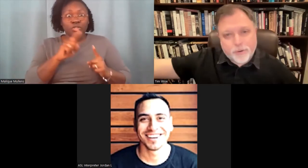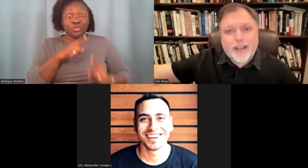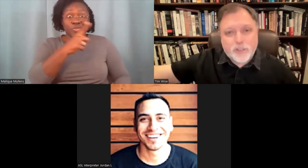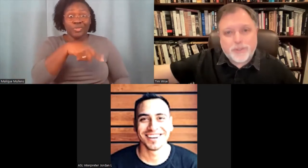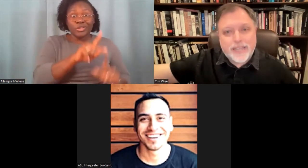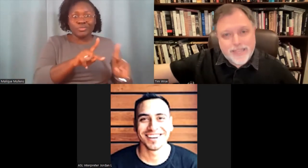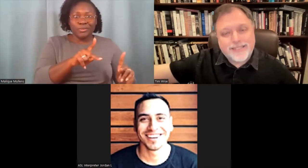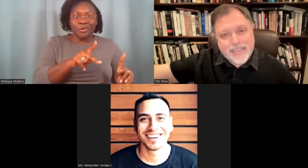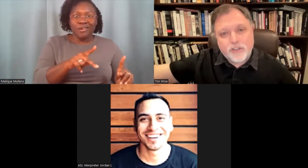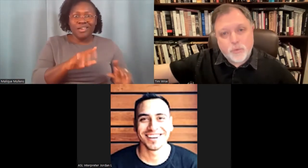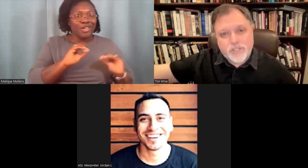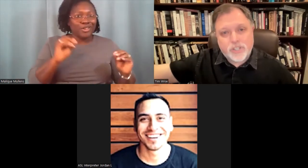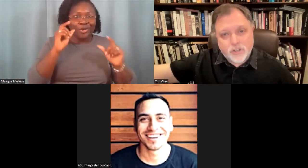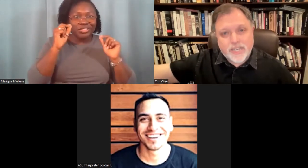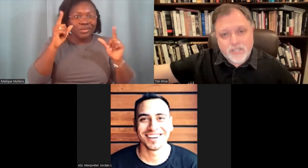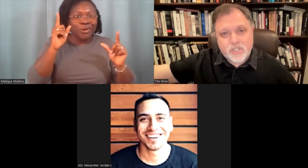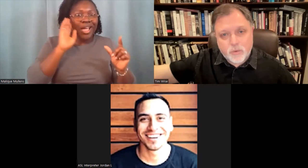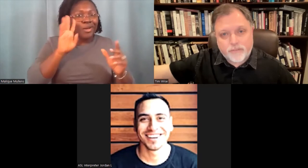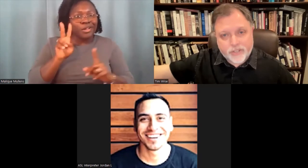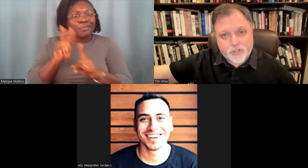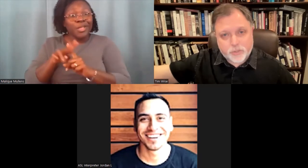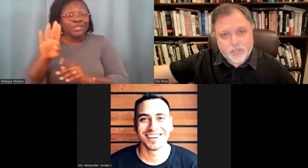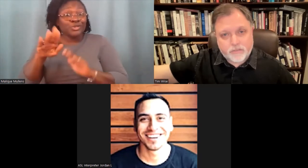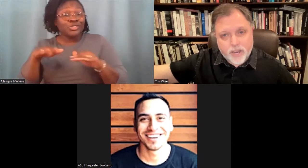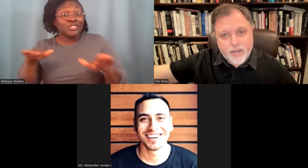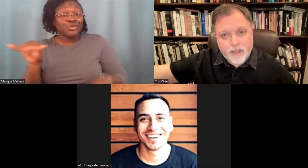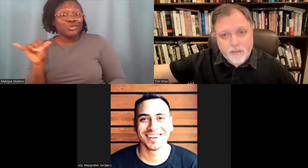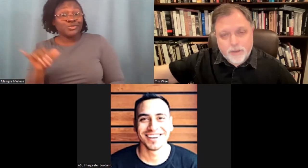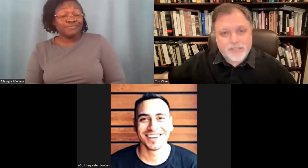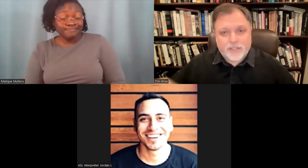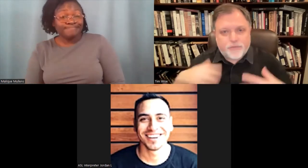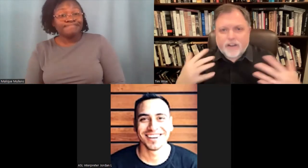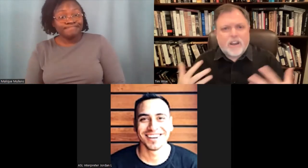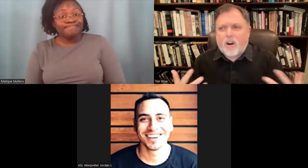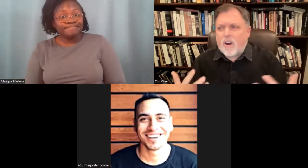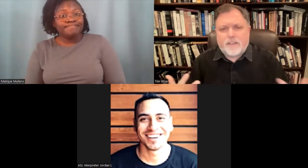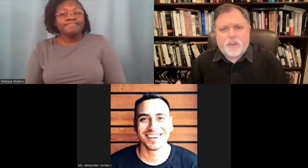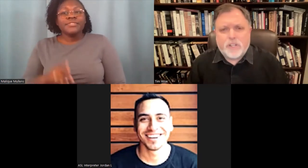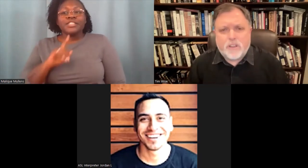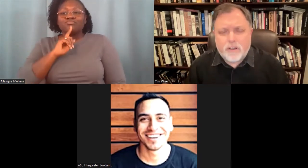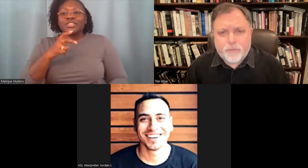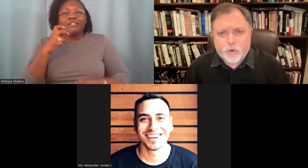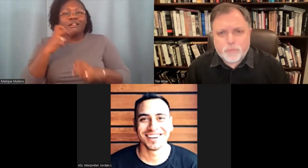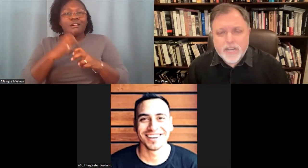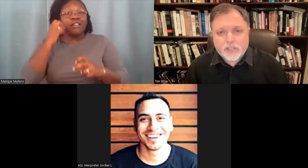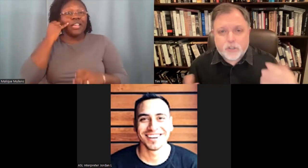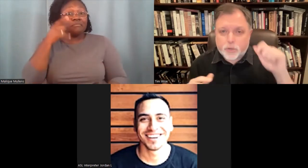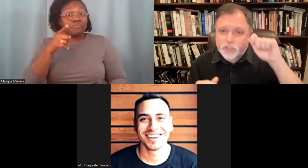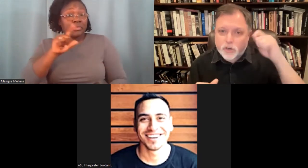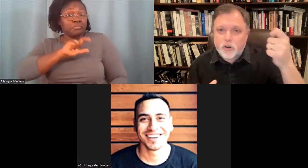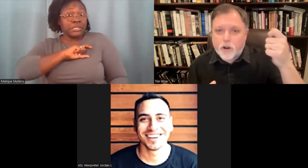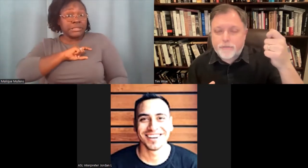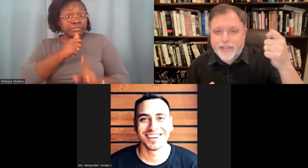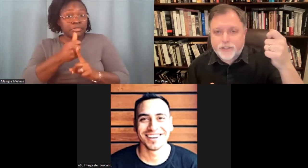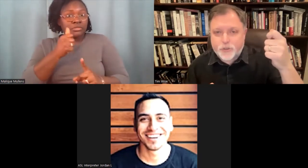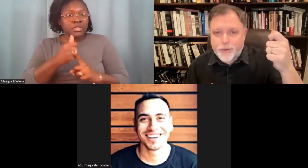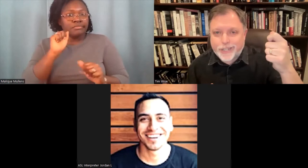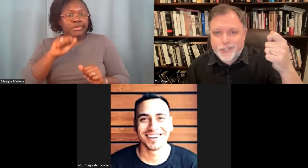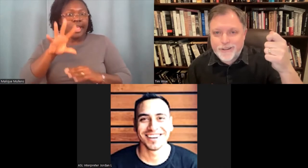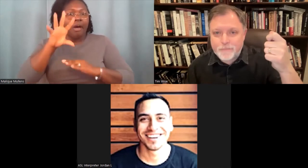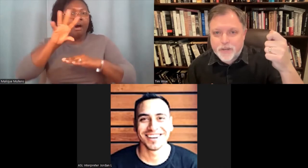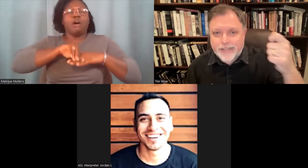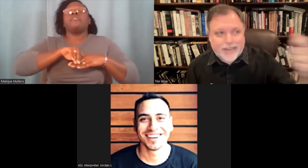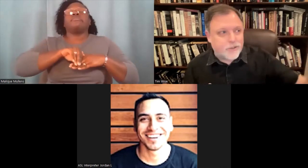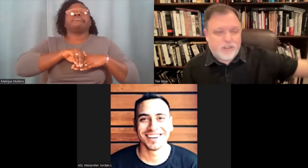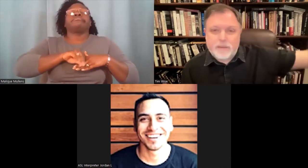be surprised when they think they can do it to your kids too eventually, right? Because it's very hard if you're in law enforcement to sort of turn off that